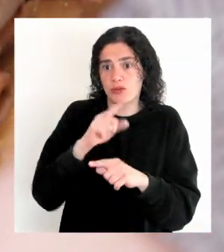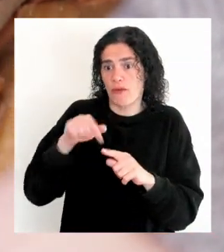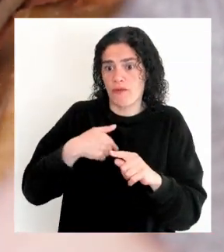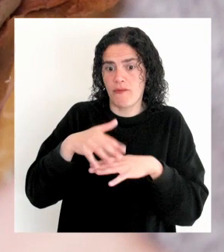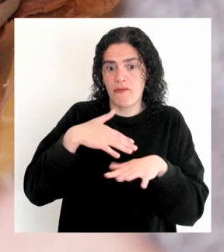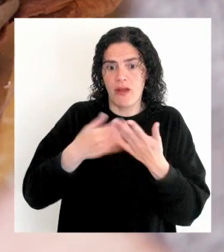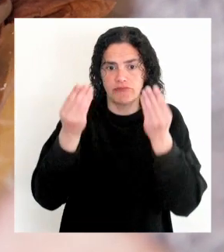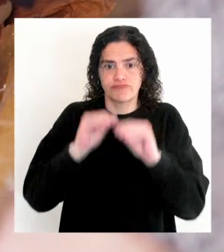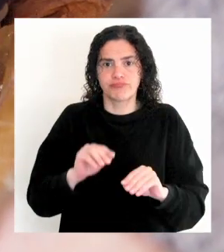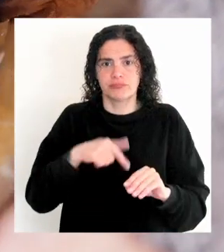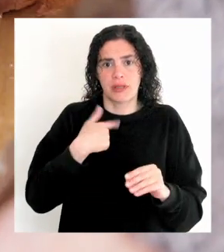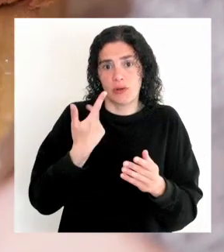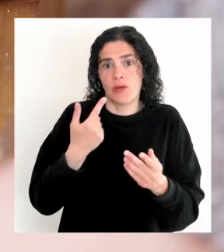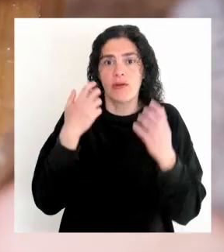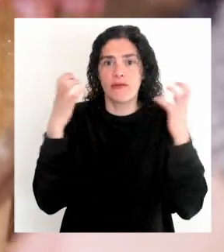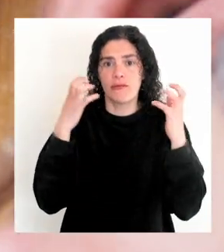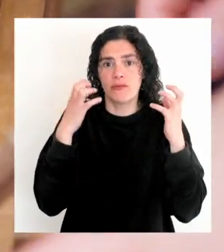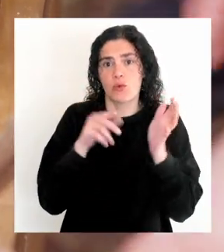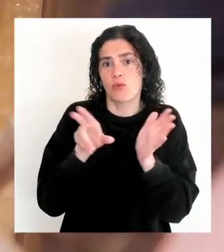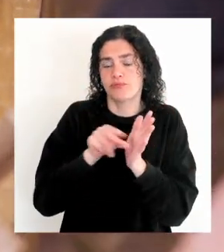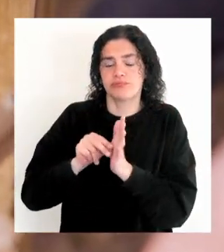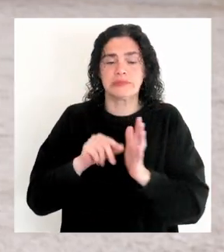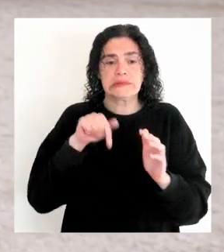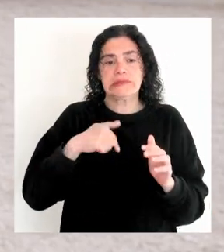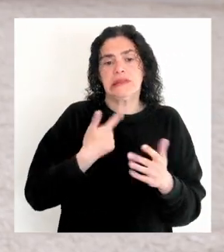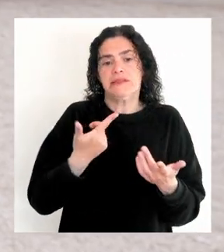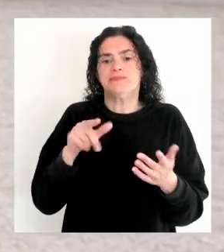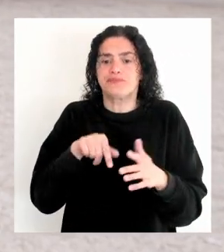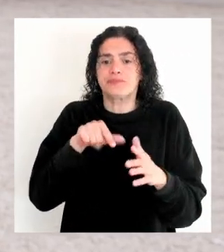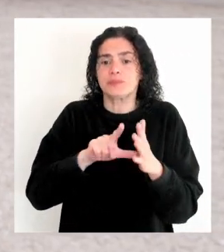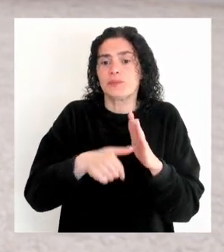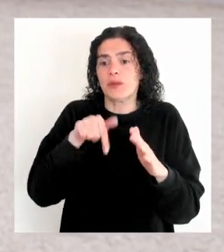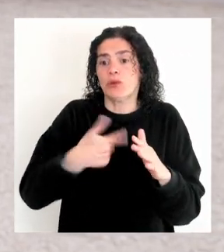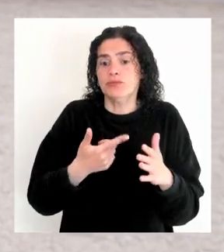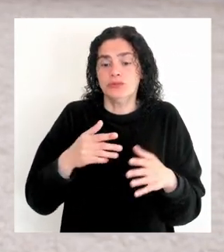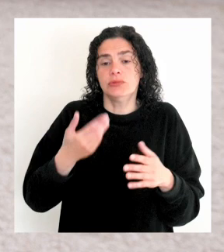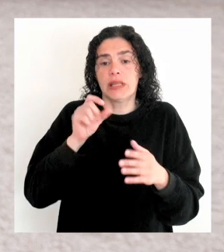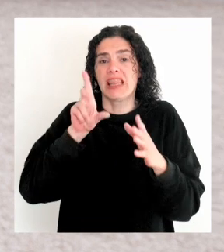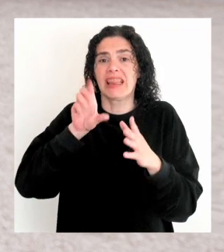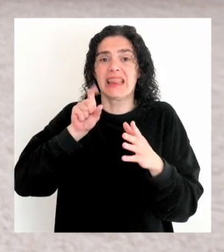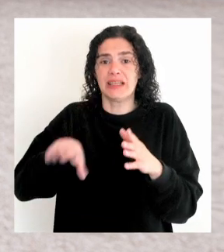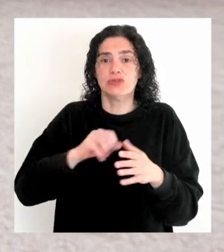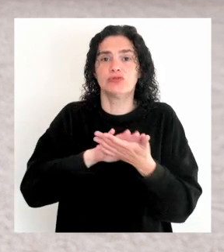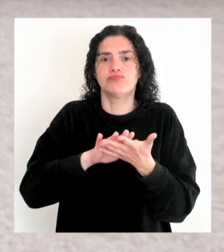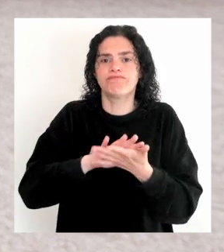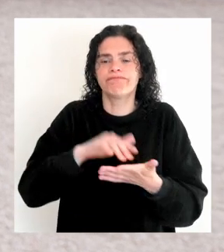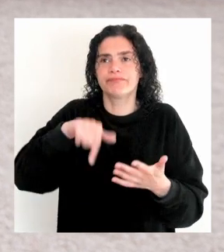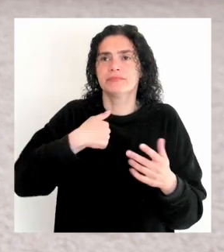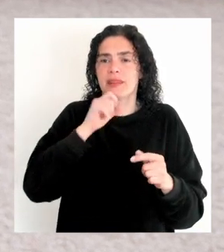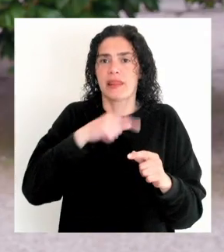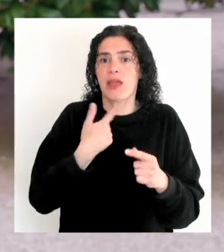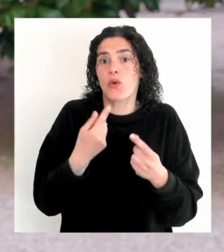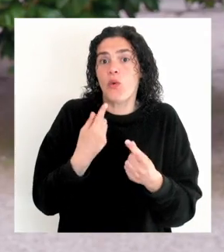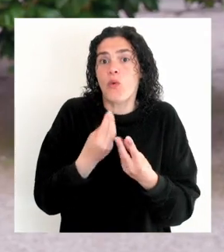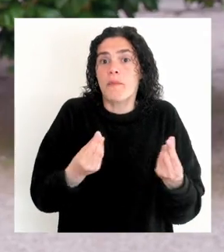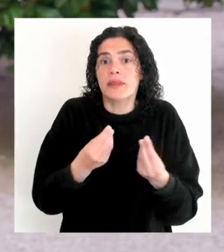the compositions we make with the field recordings we collect. The chapter with compost at Seralves is an amazing start